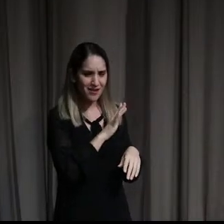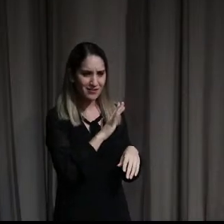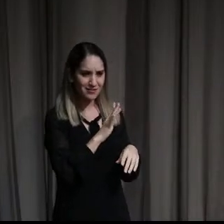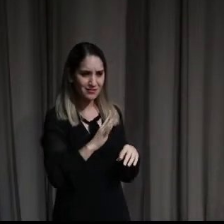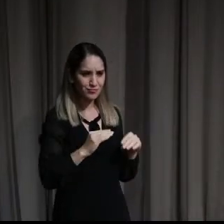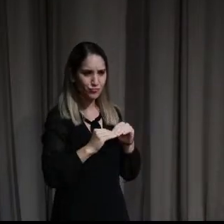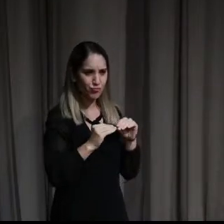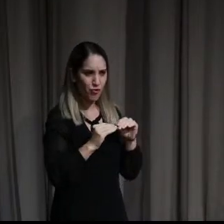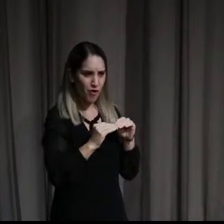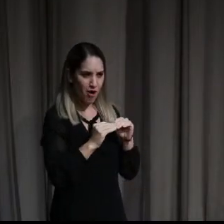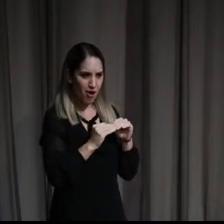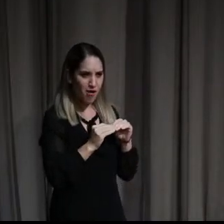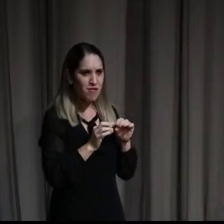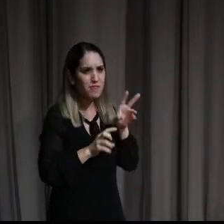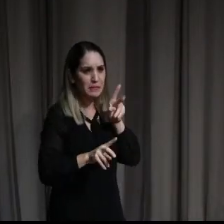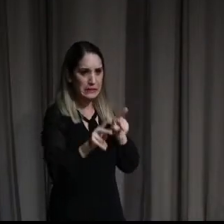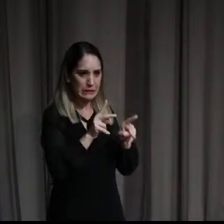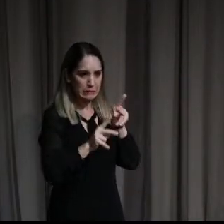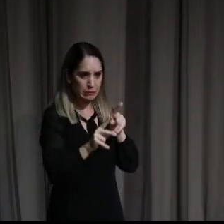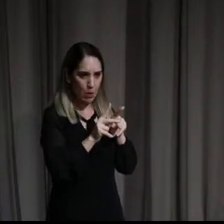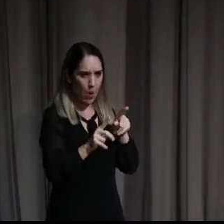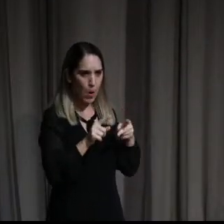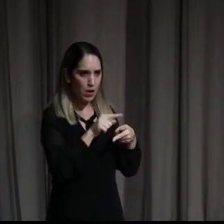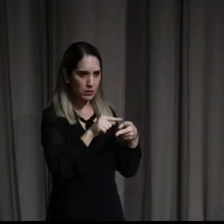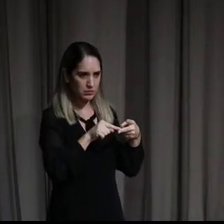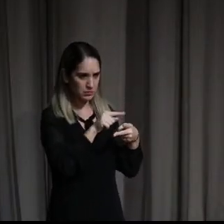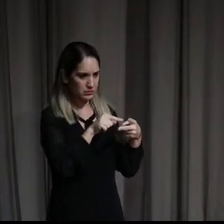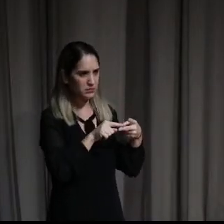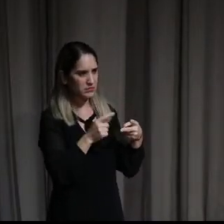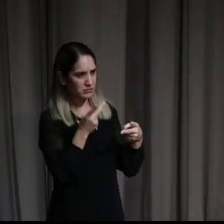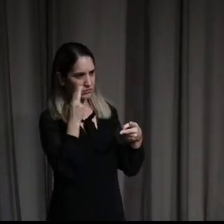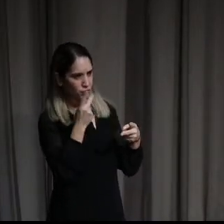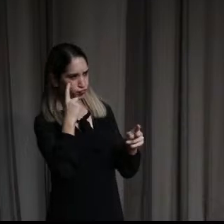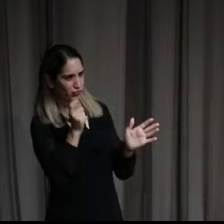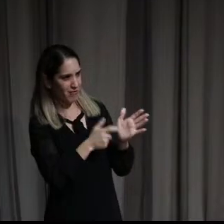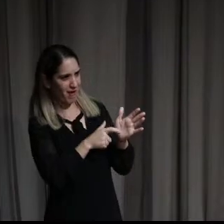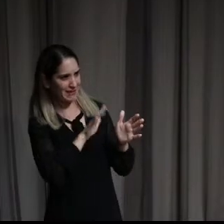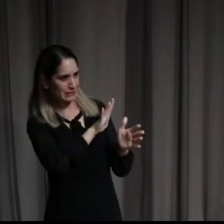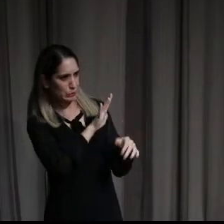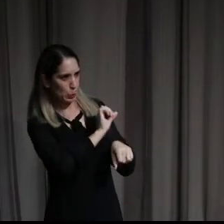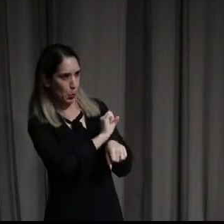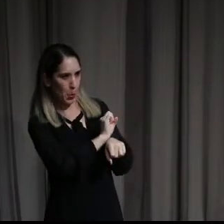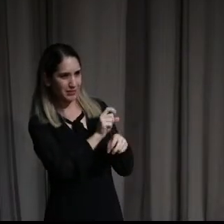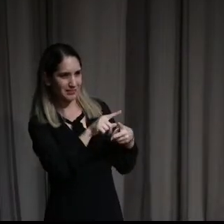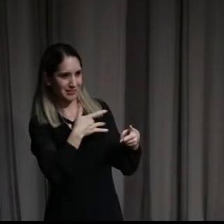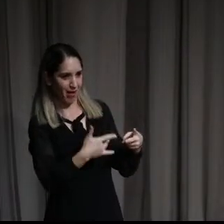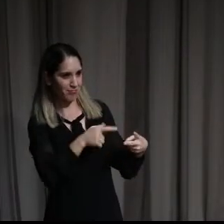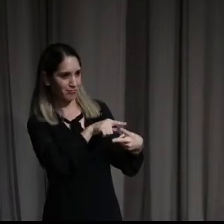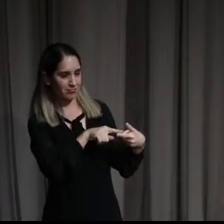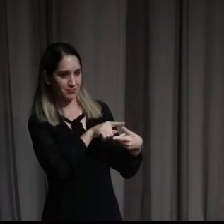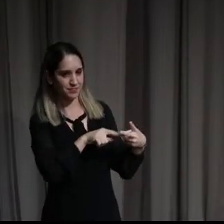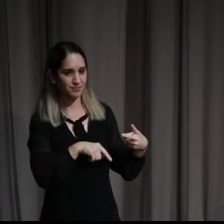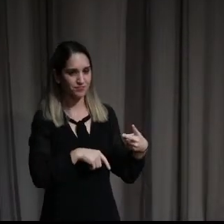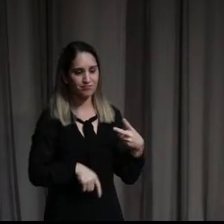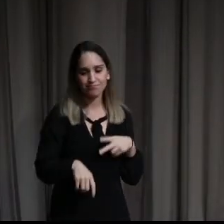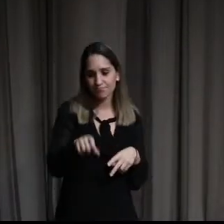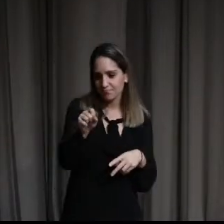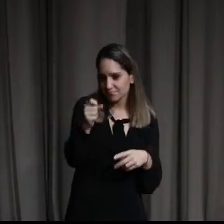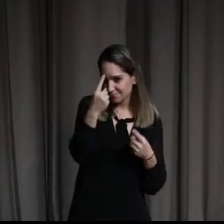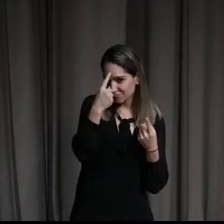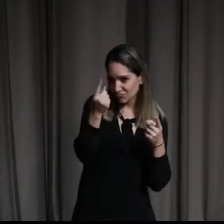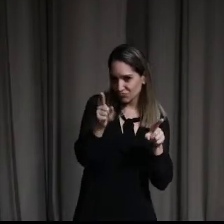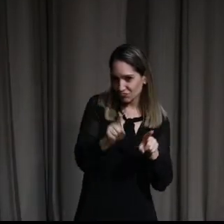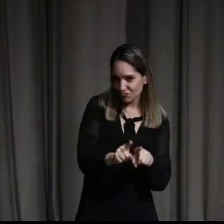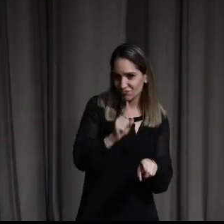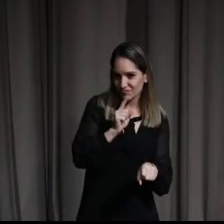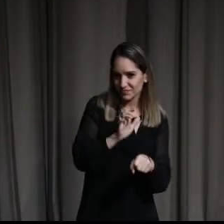of what people actually identify Mariano to paint. Thank you. Yes, for sure. I